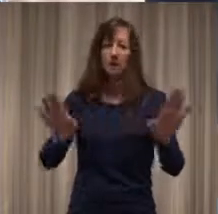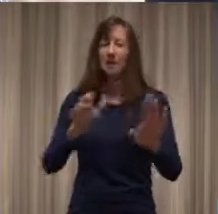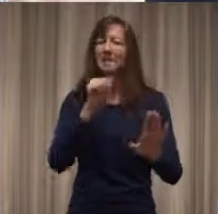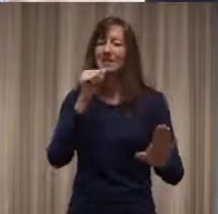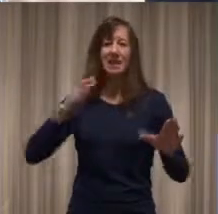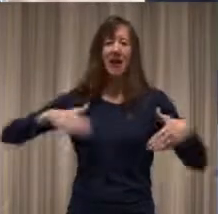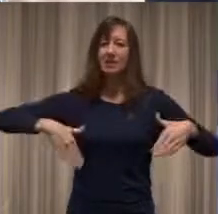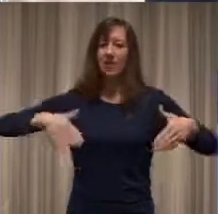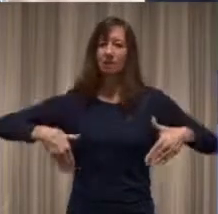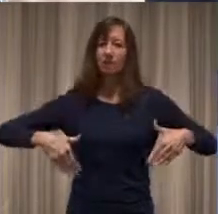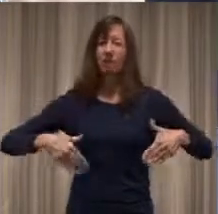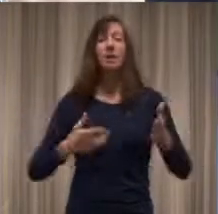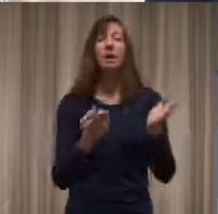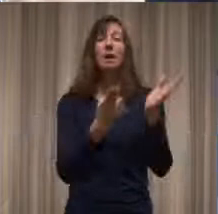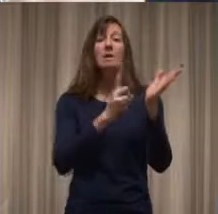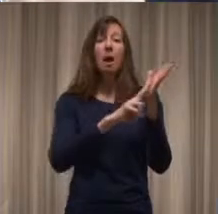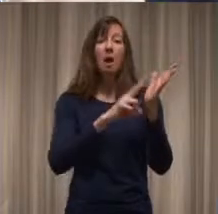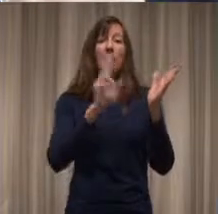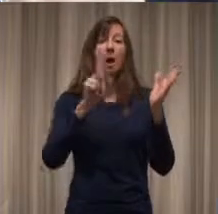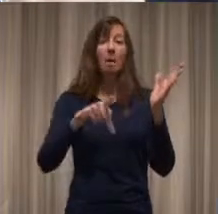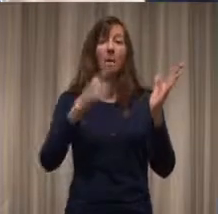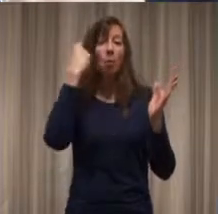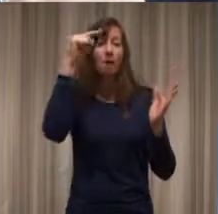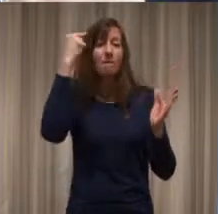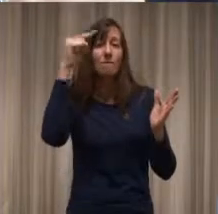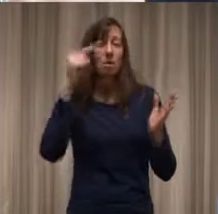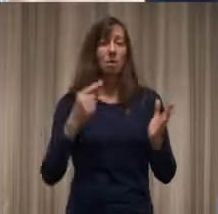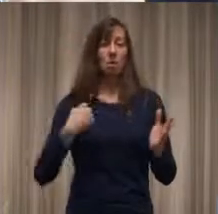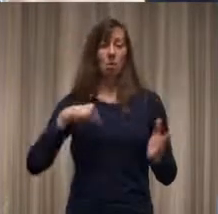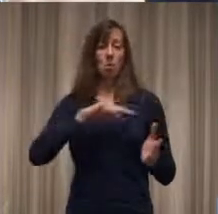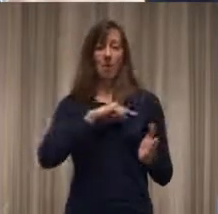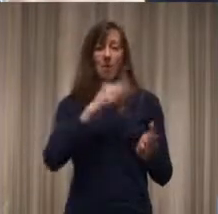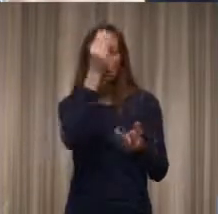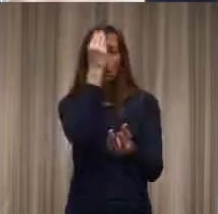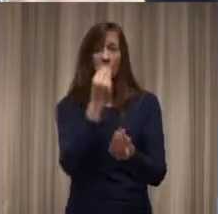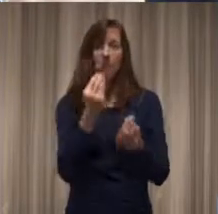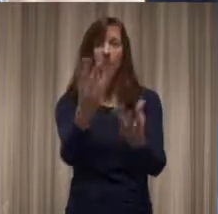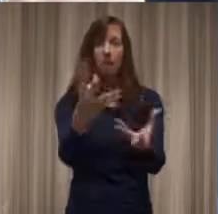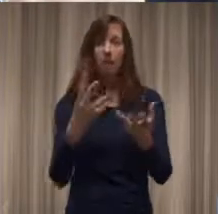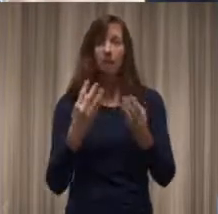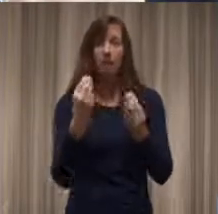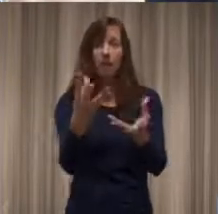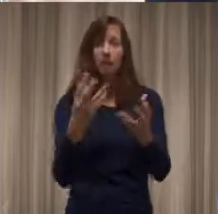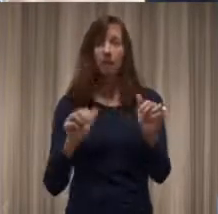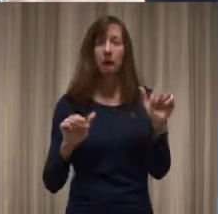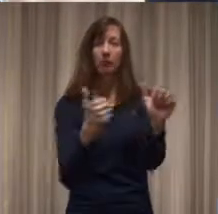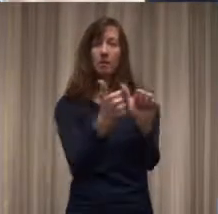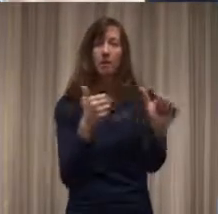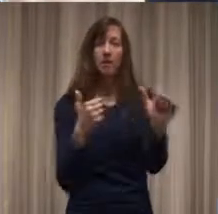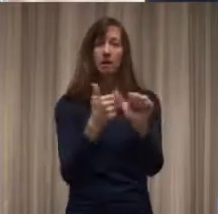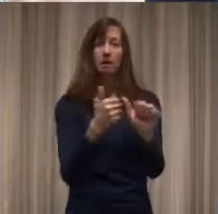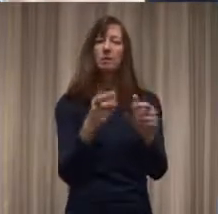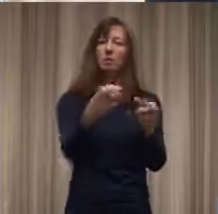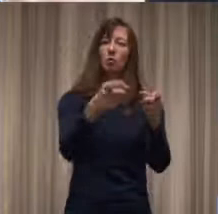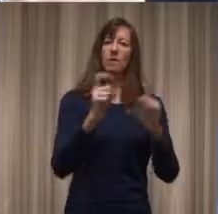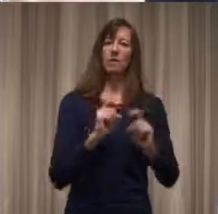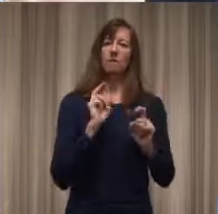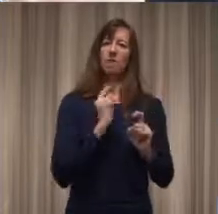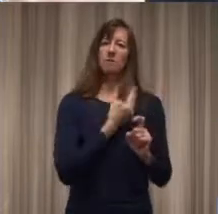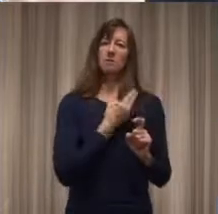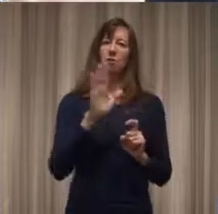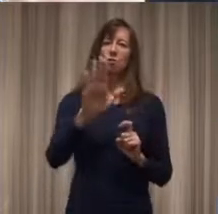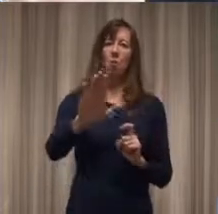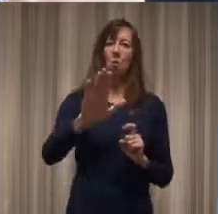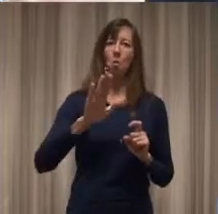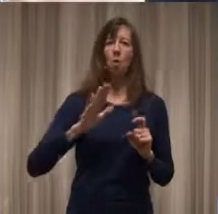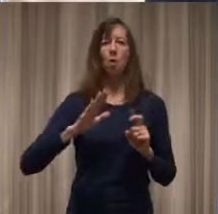updated and to get regular communication with us. You're providing us where you live and your health category and age. That way, once you